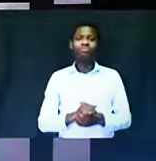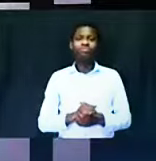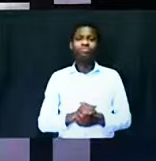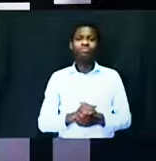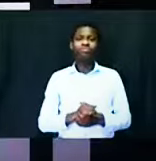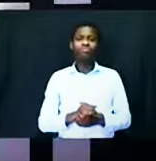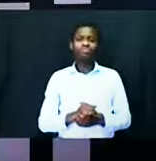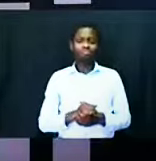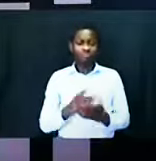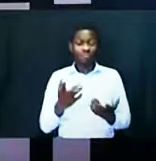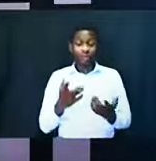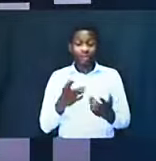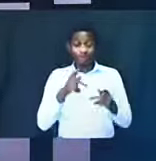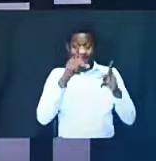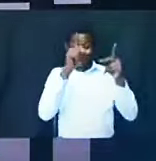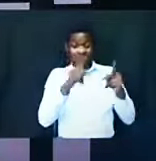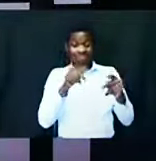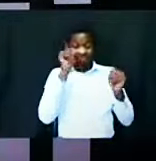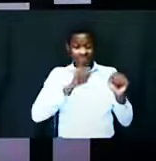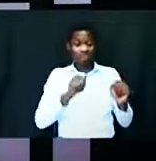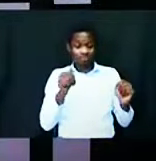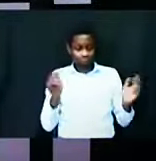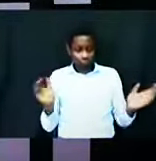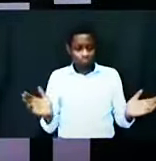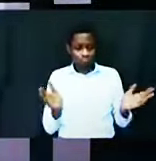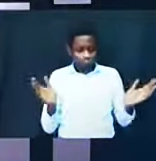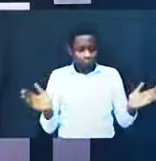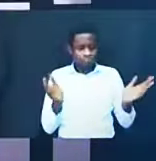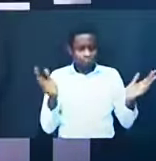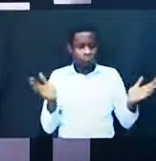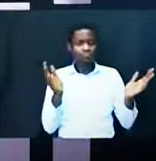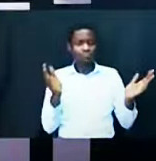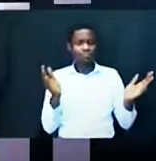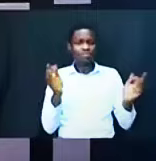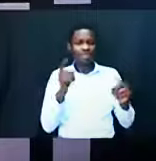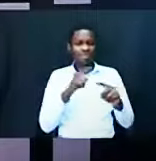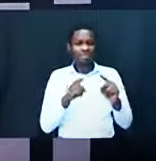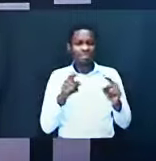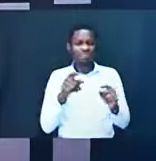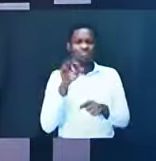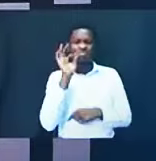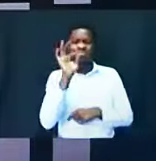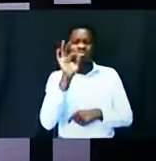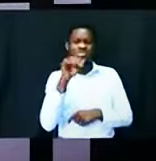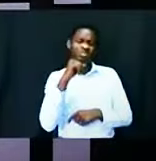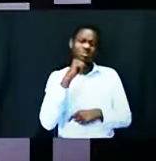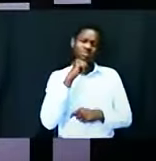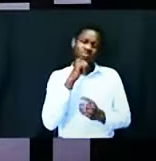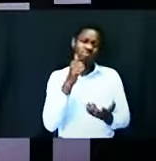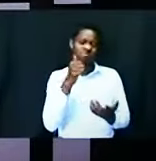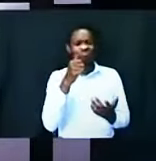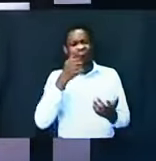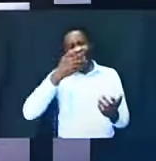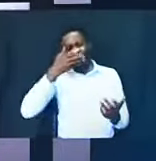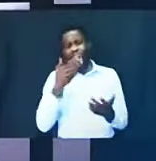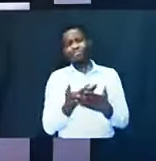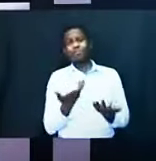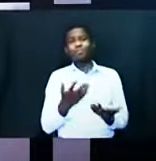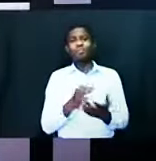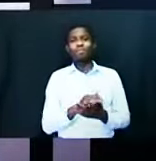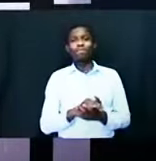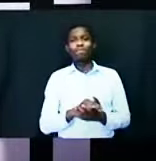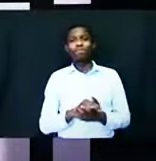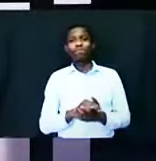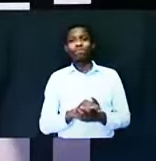an exhorter, or your onipa otumishe nkran. And now when you give him the platform for about 20 minutes, when he goes beyond that, you see